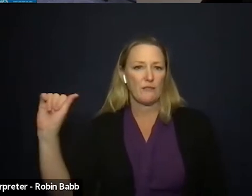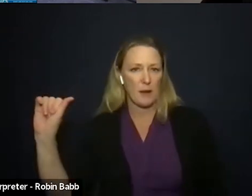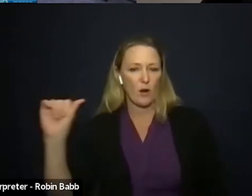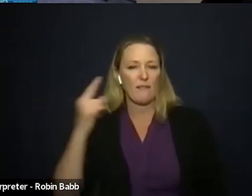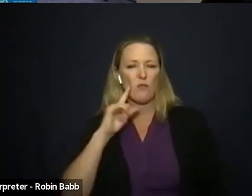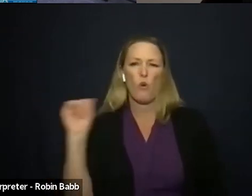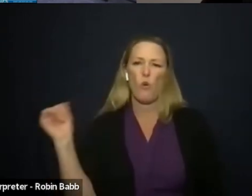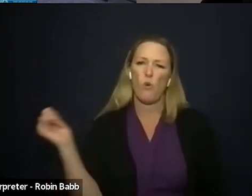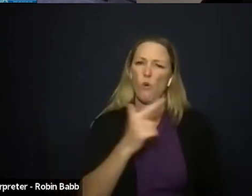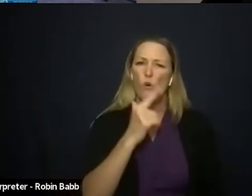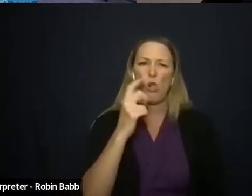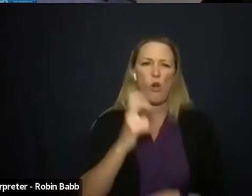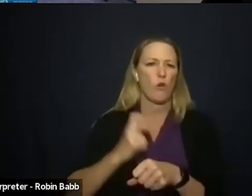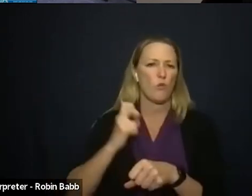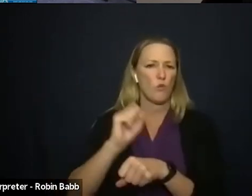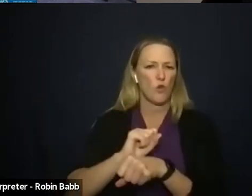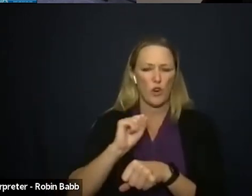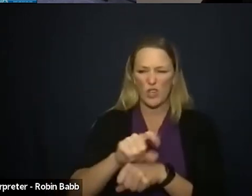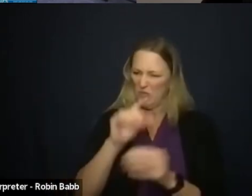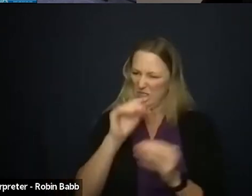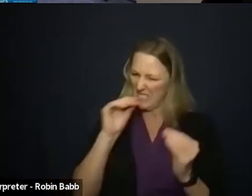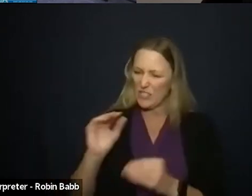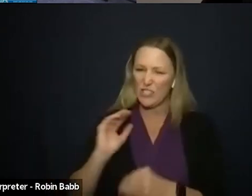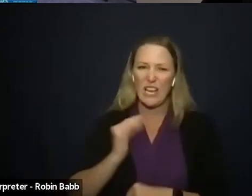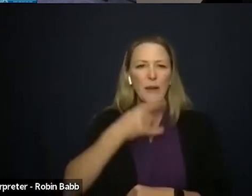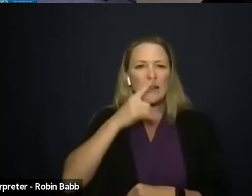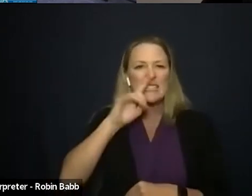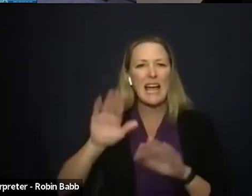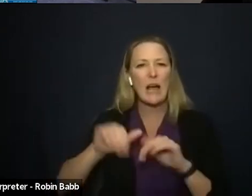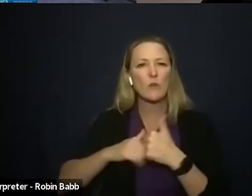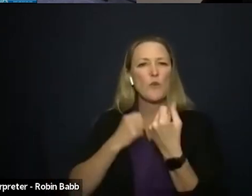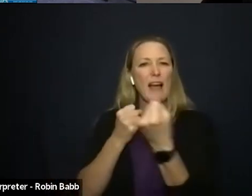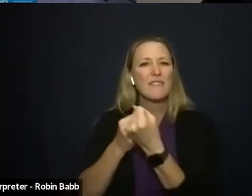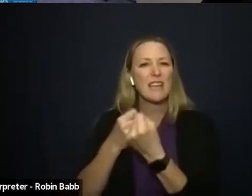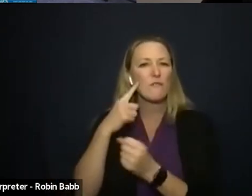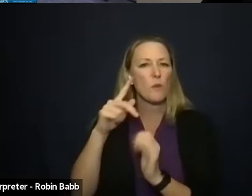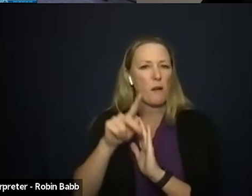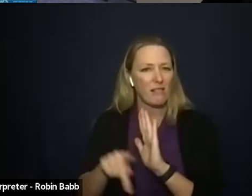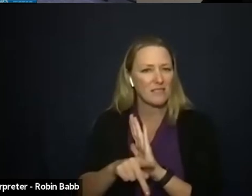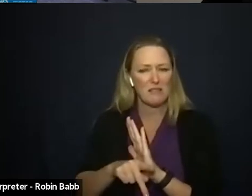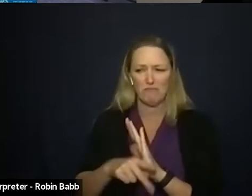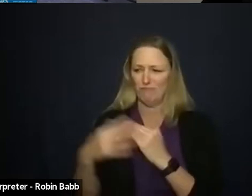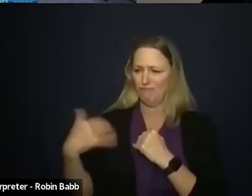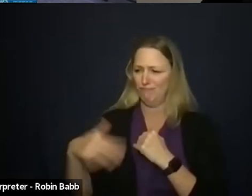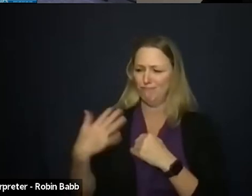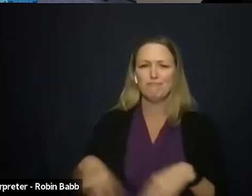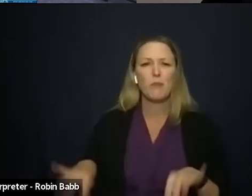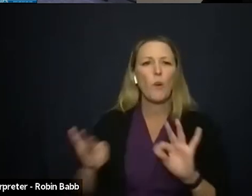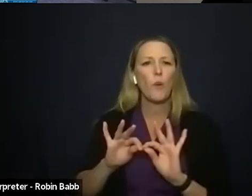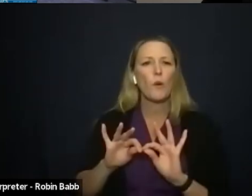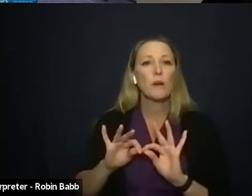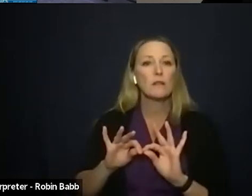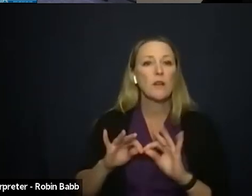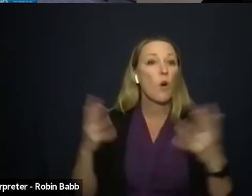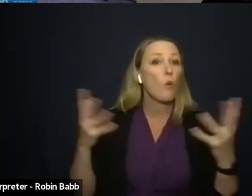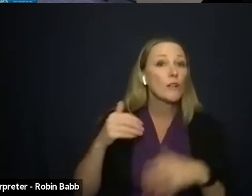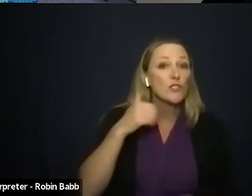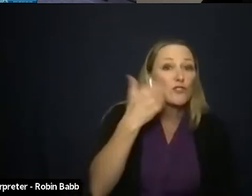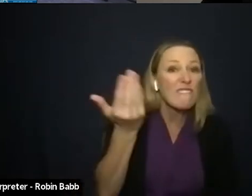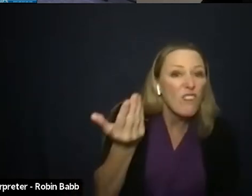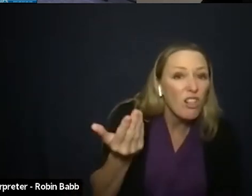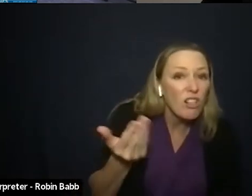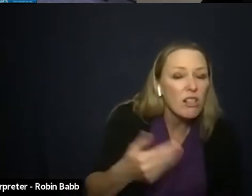work and teaching our kids how to advocate for policy that's important what is shameful is the